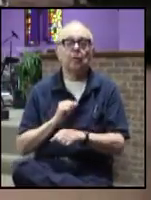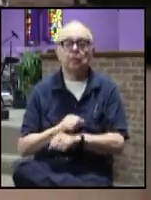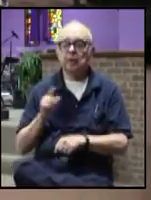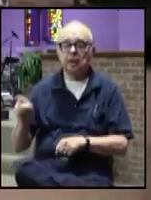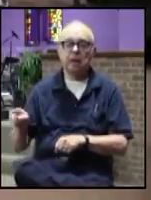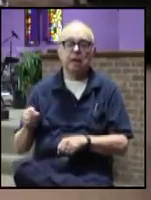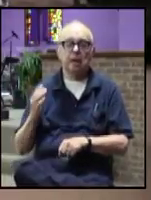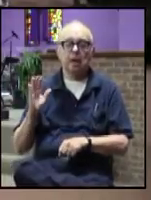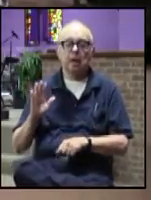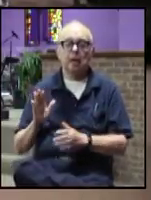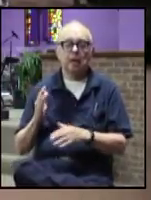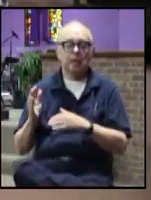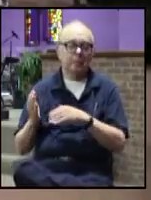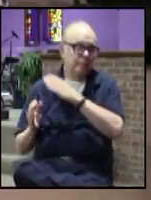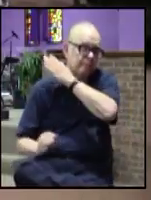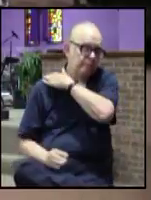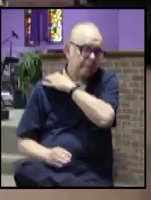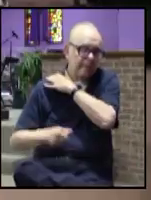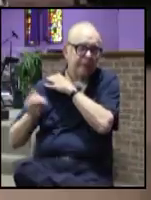work?